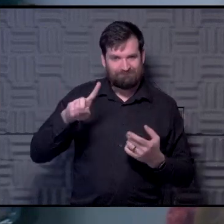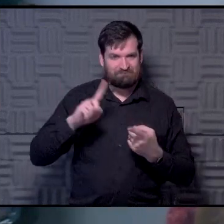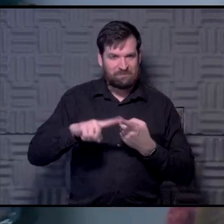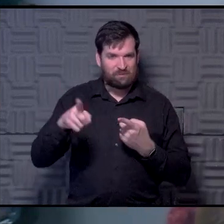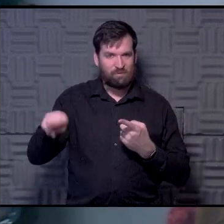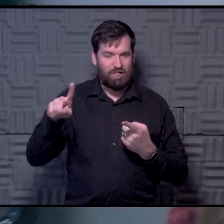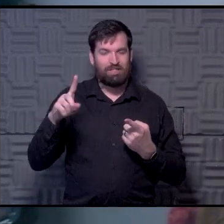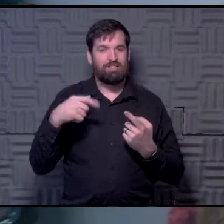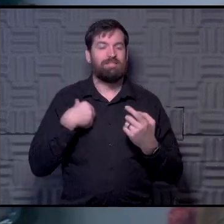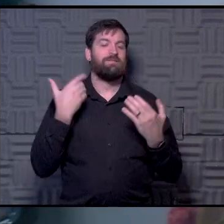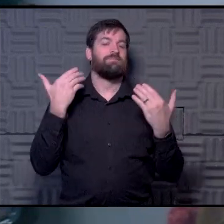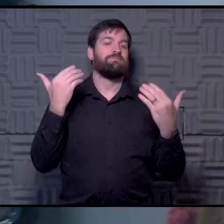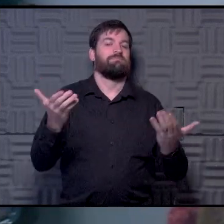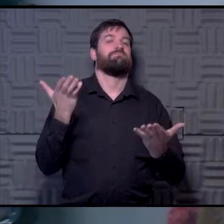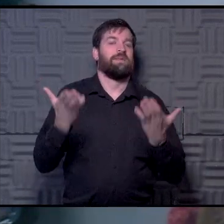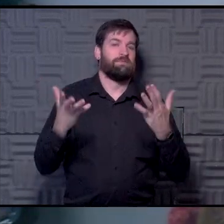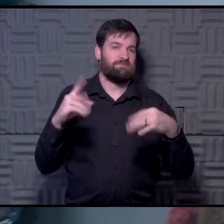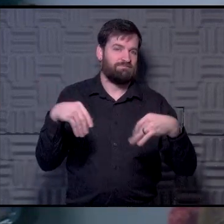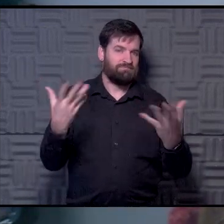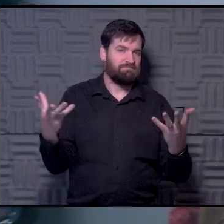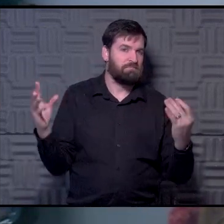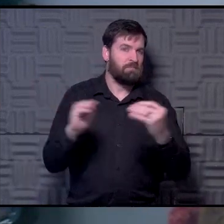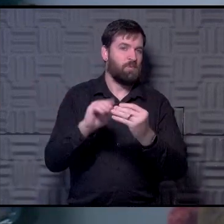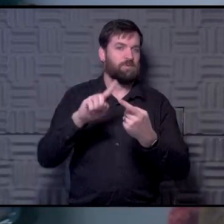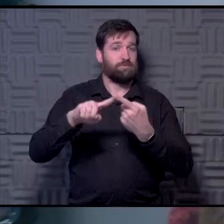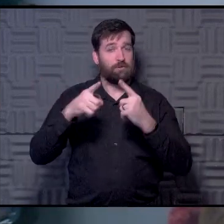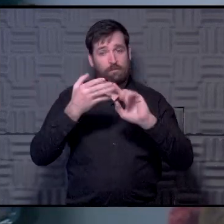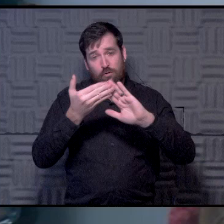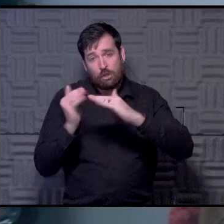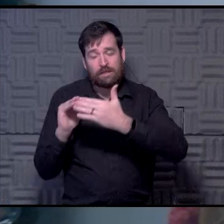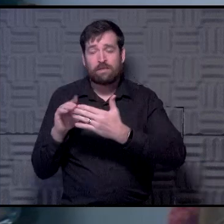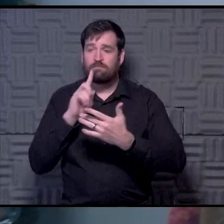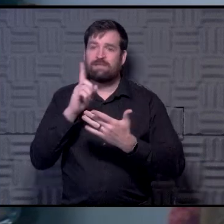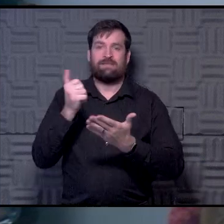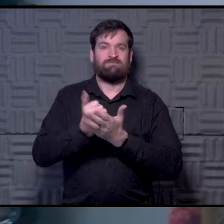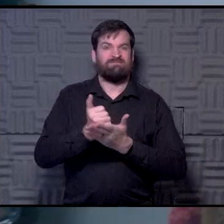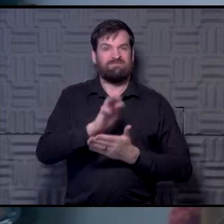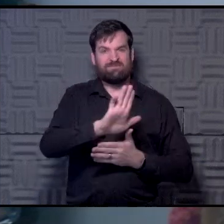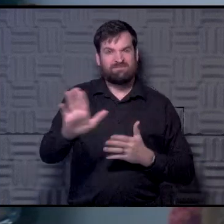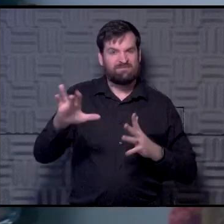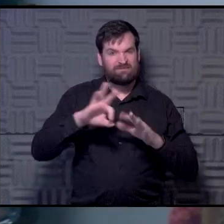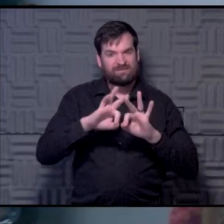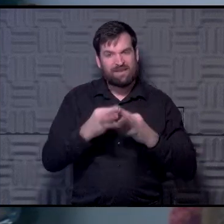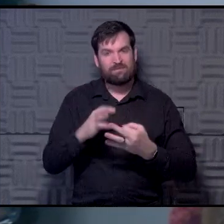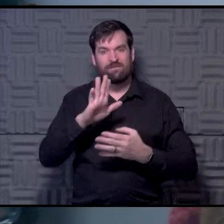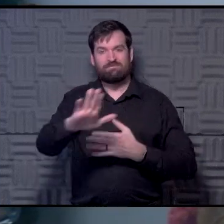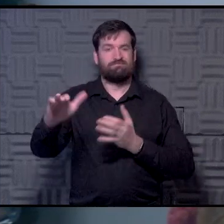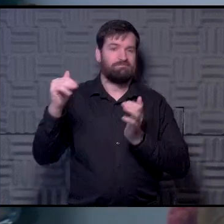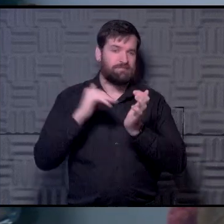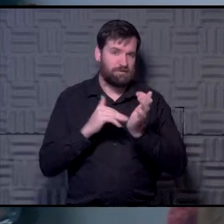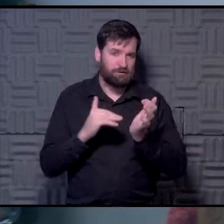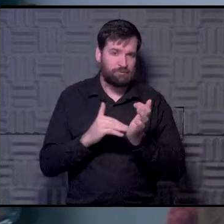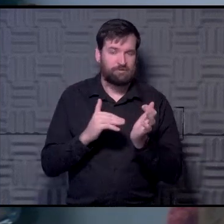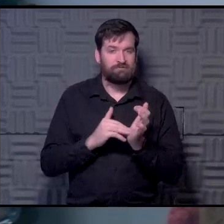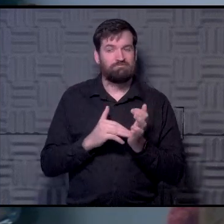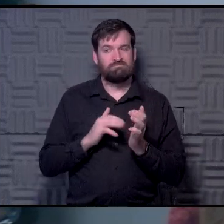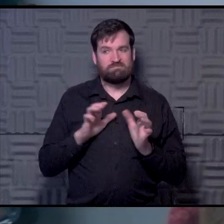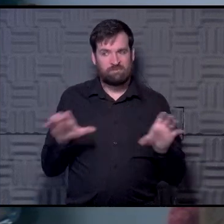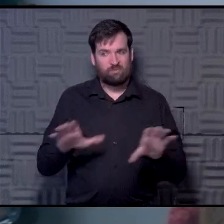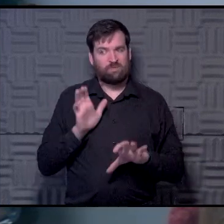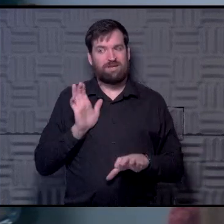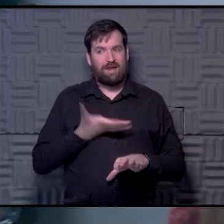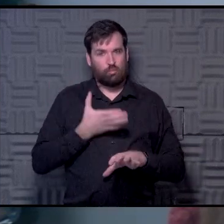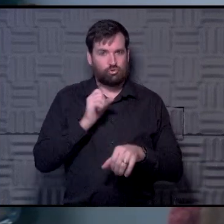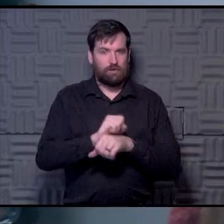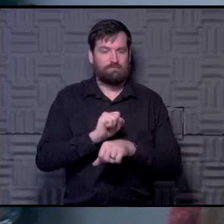moving forward, maybe we can get some more out there into the community and really help your families, help the physicians, and do our job to